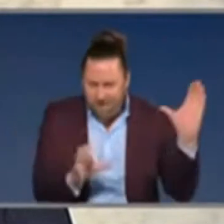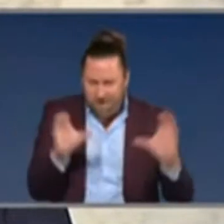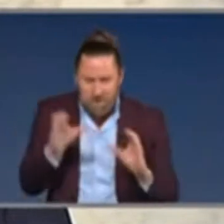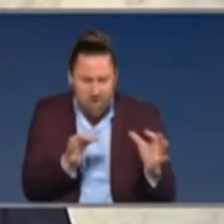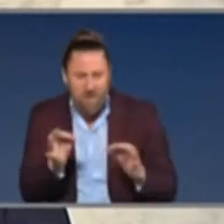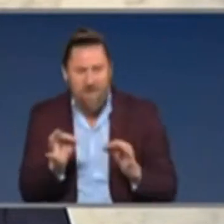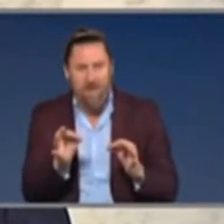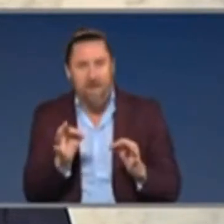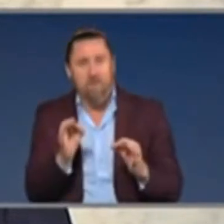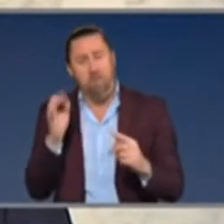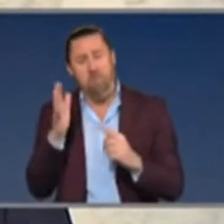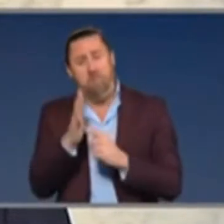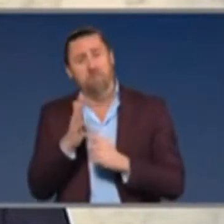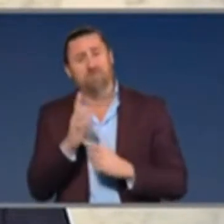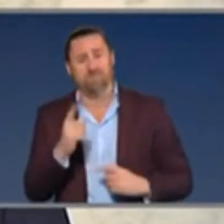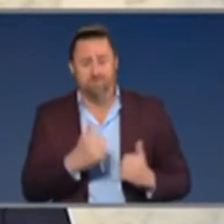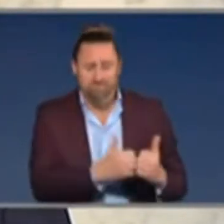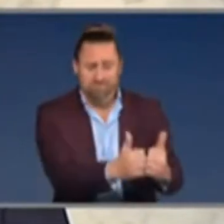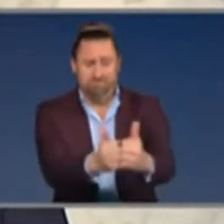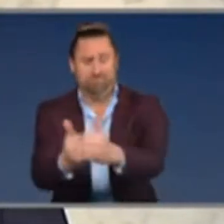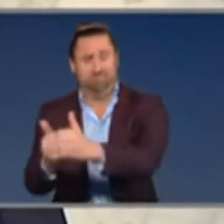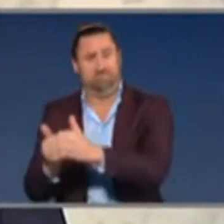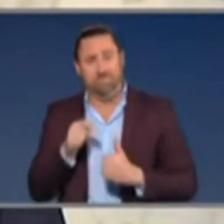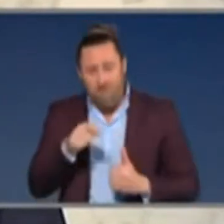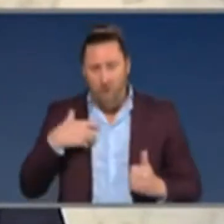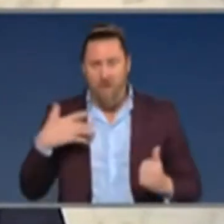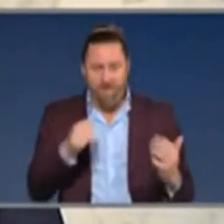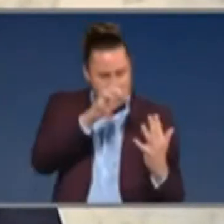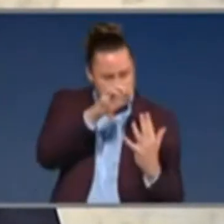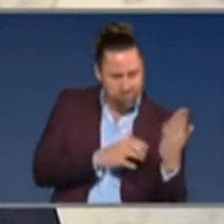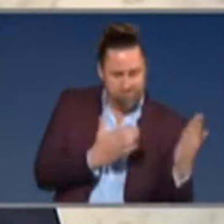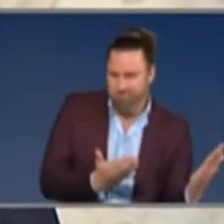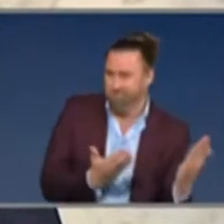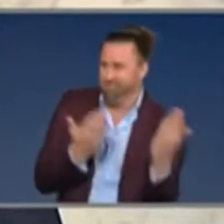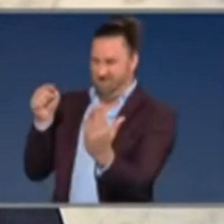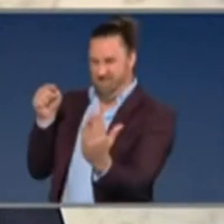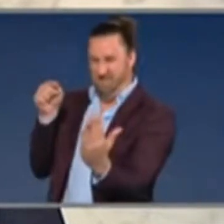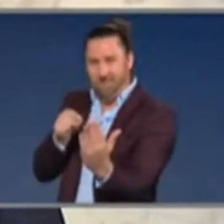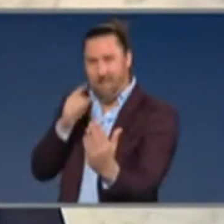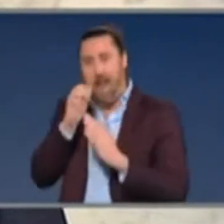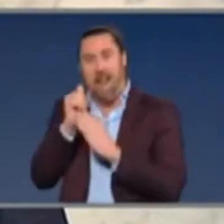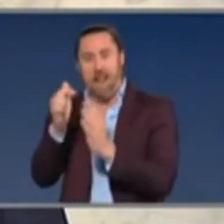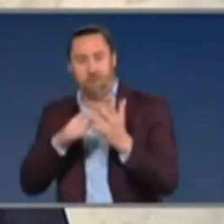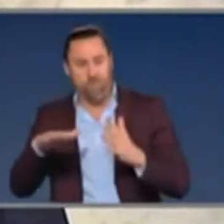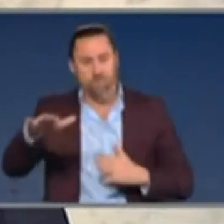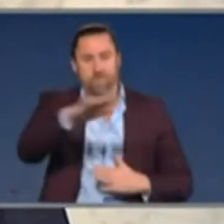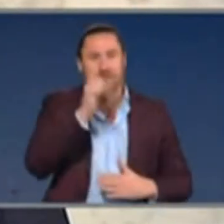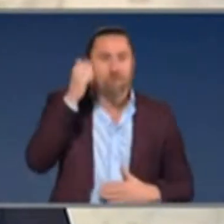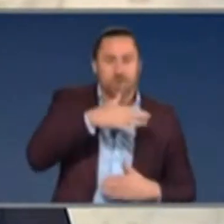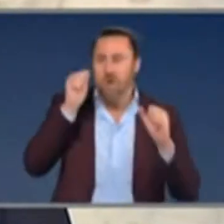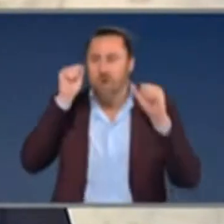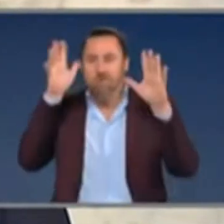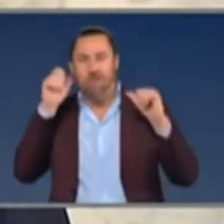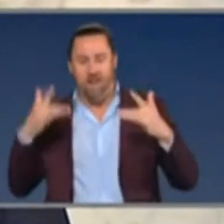come together to produce a blueprint for improving the lives of our people across this nation